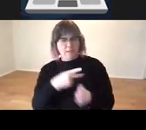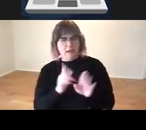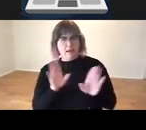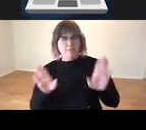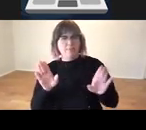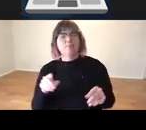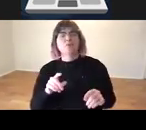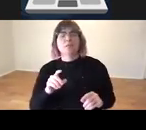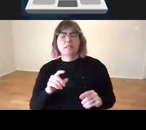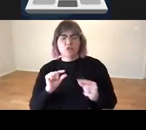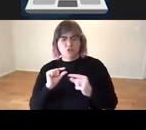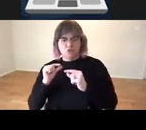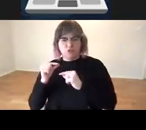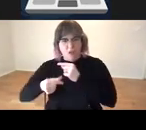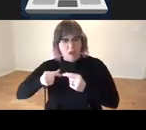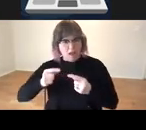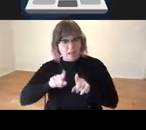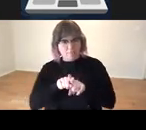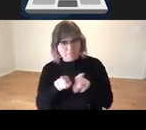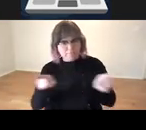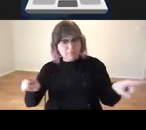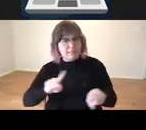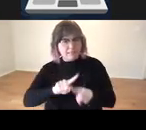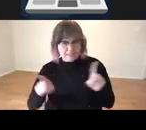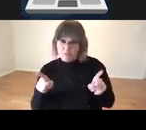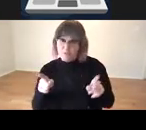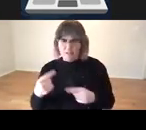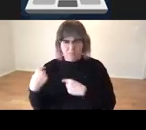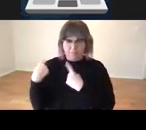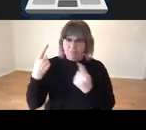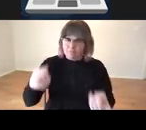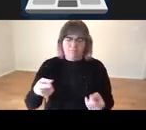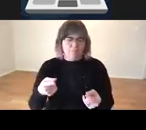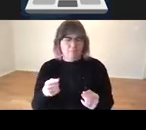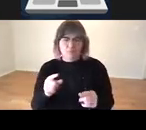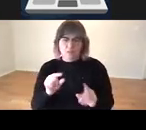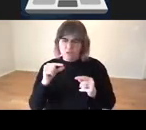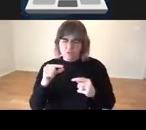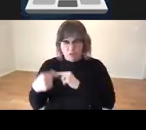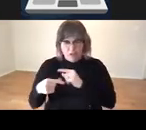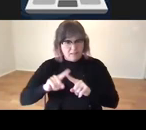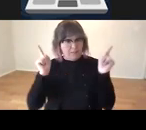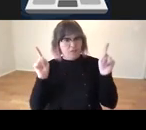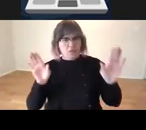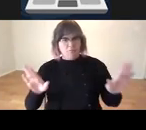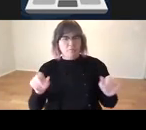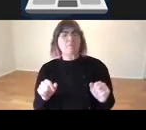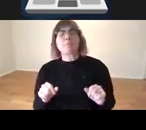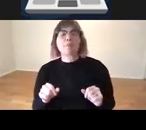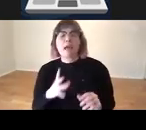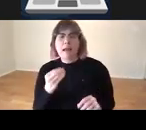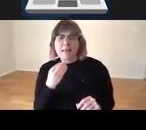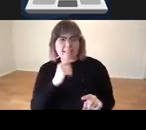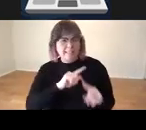genetically divergent. They diverged early on in their lineages, so they're not only genetically distinct, but they consume different